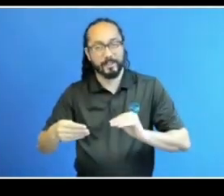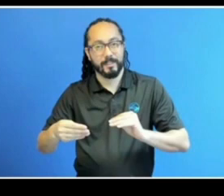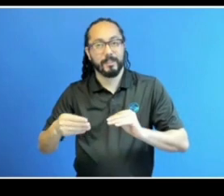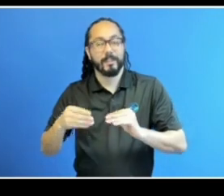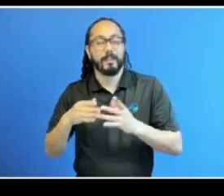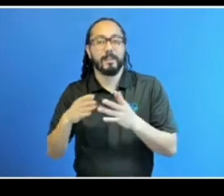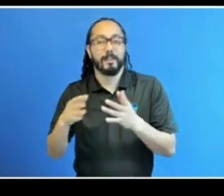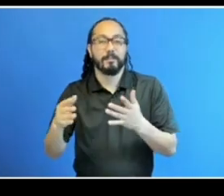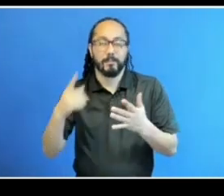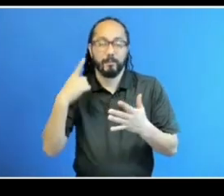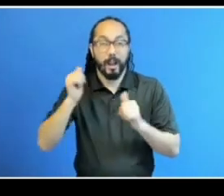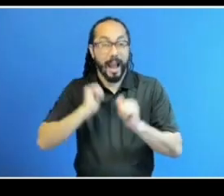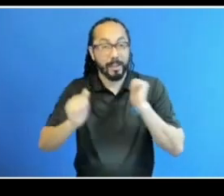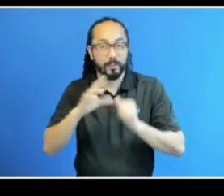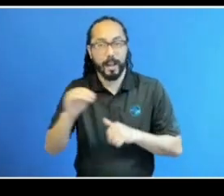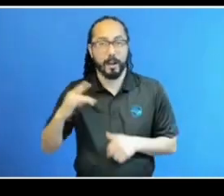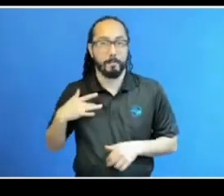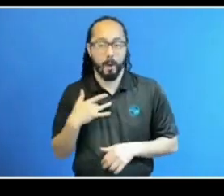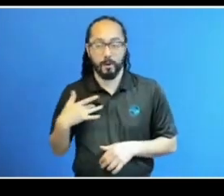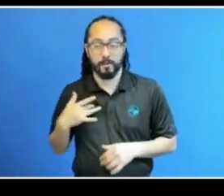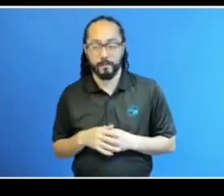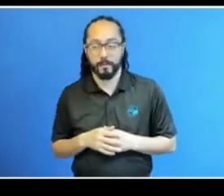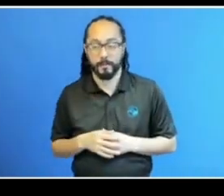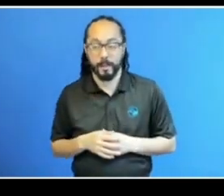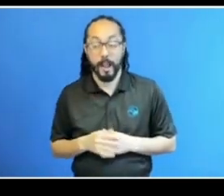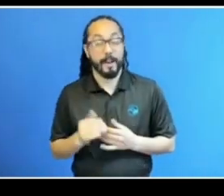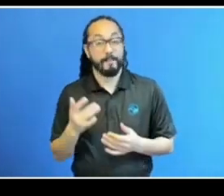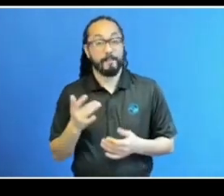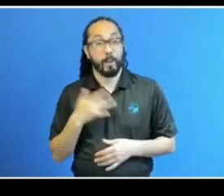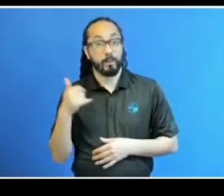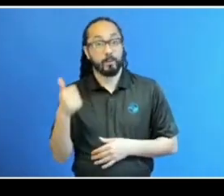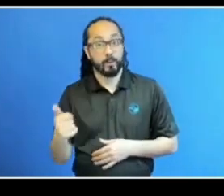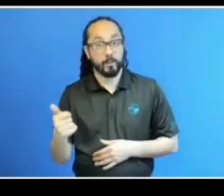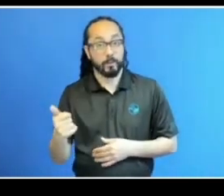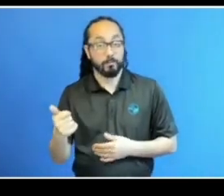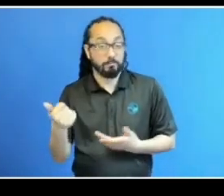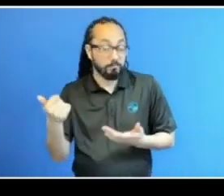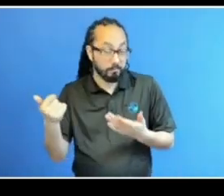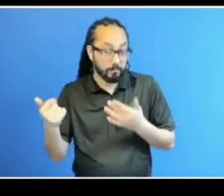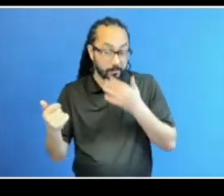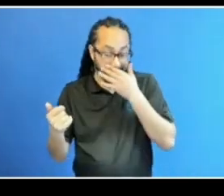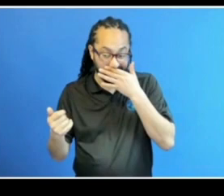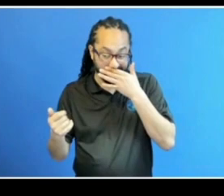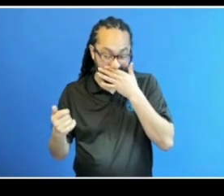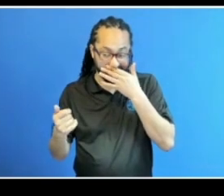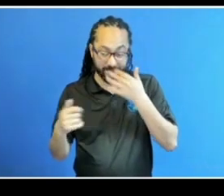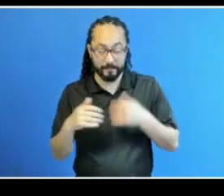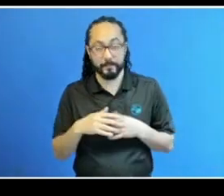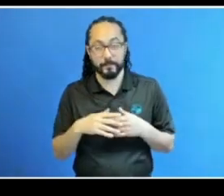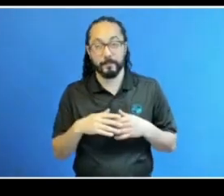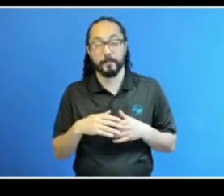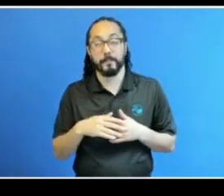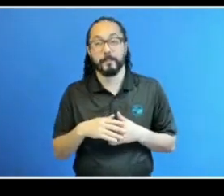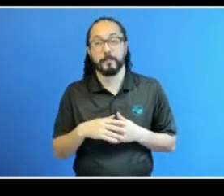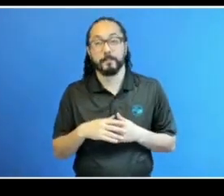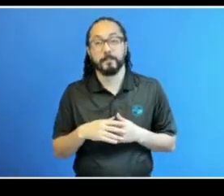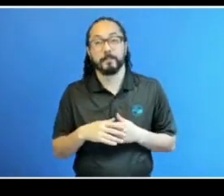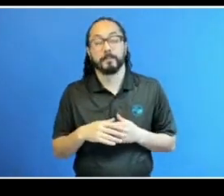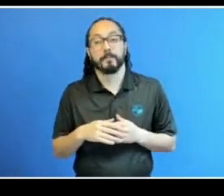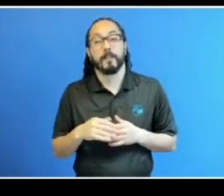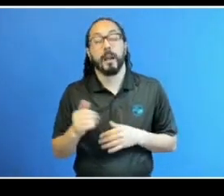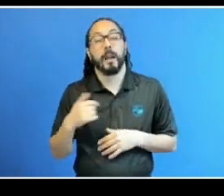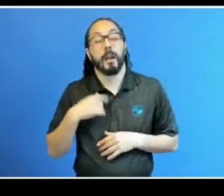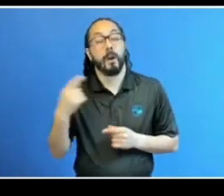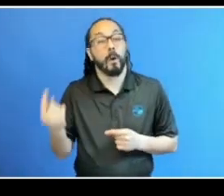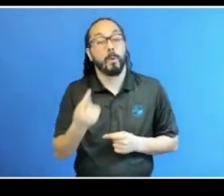actress and model. And it feels good. It feels good within me. And that's why I always tell people